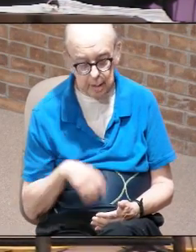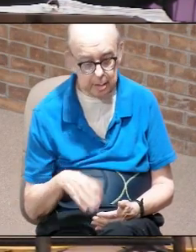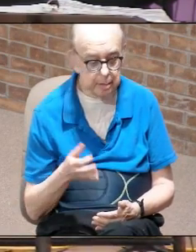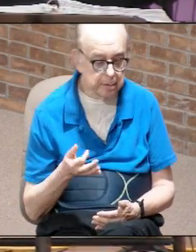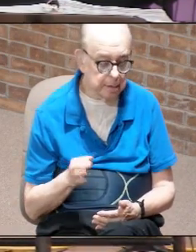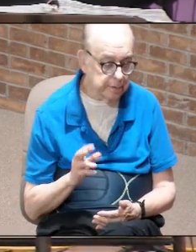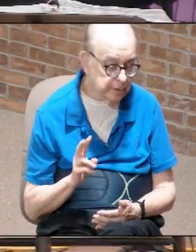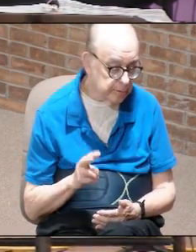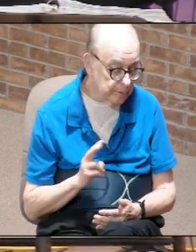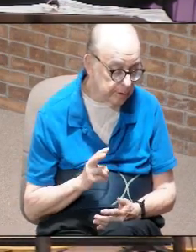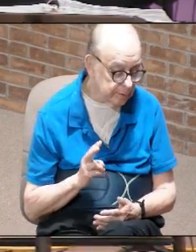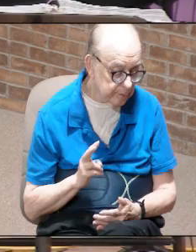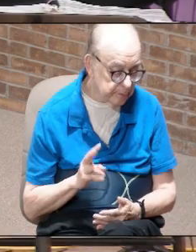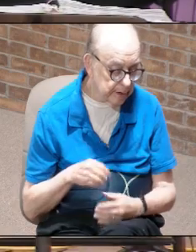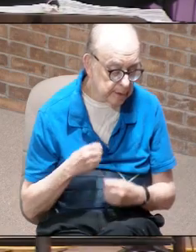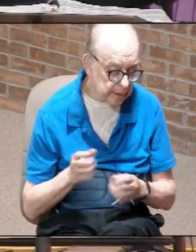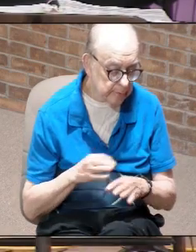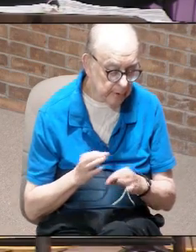1922.